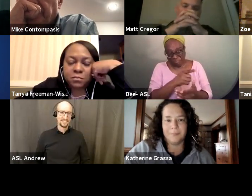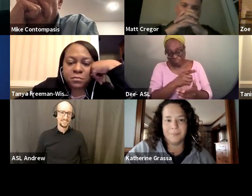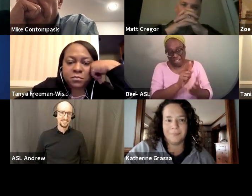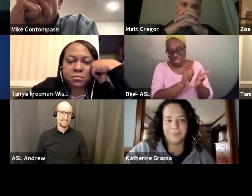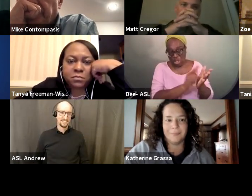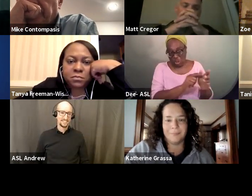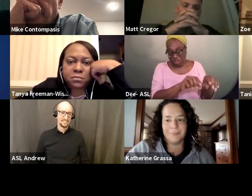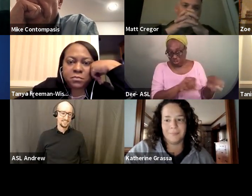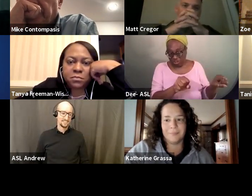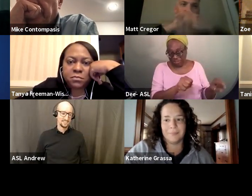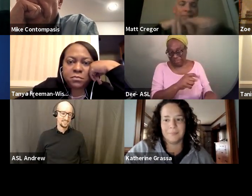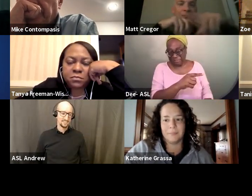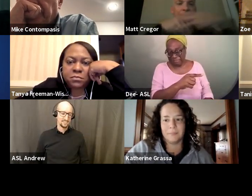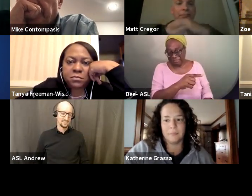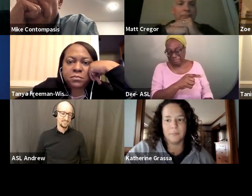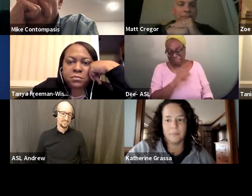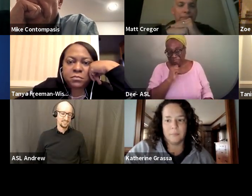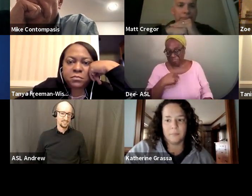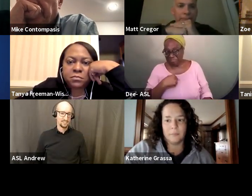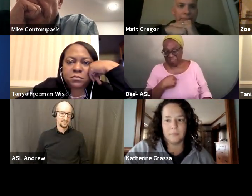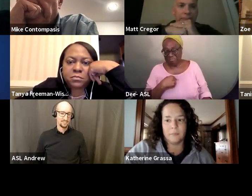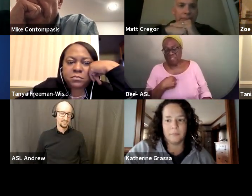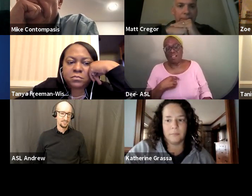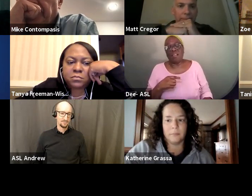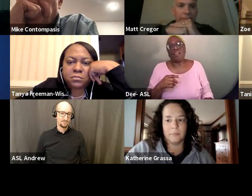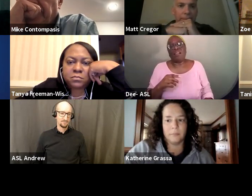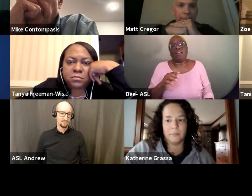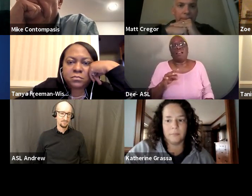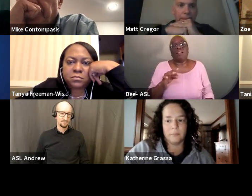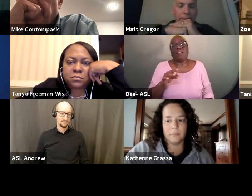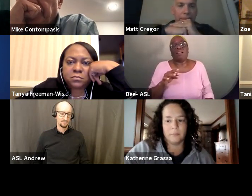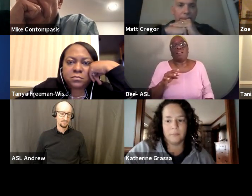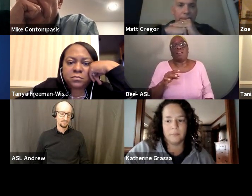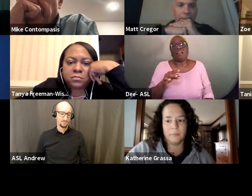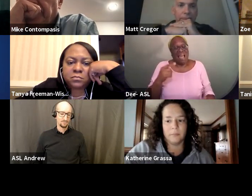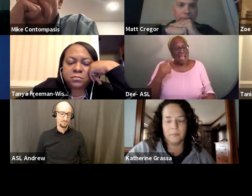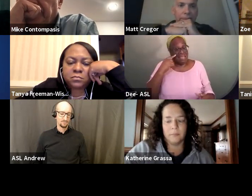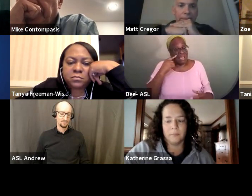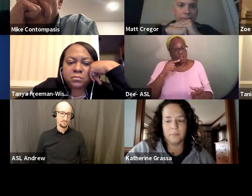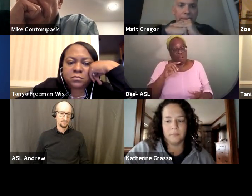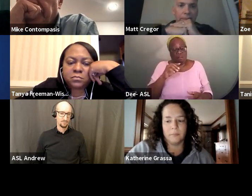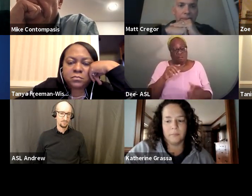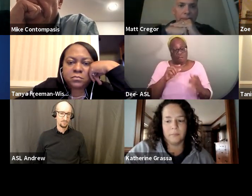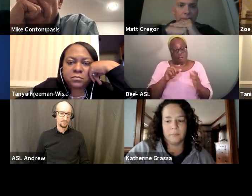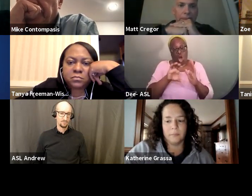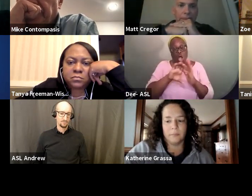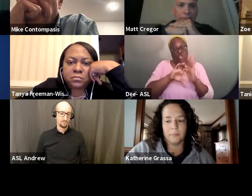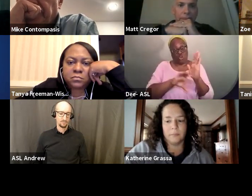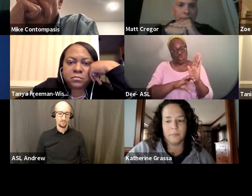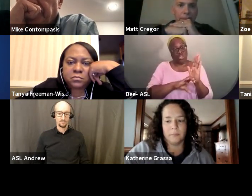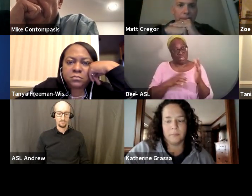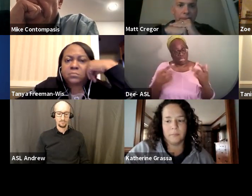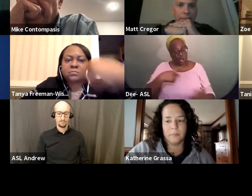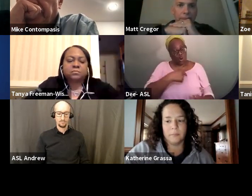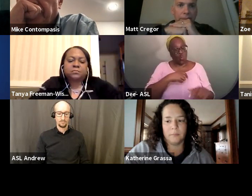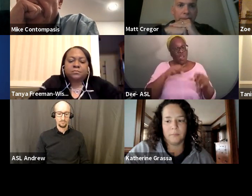But I think constitutionally, we can still call this